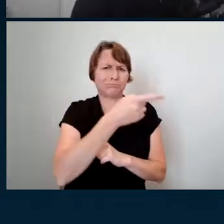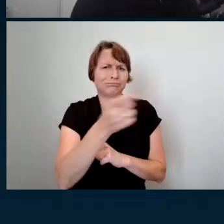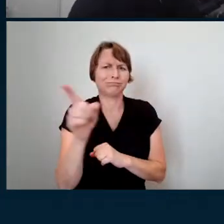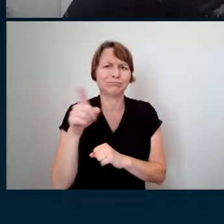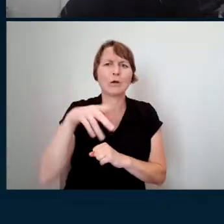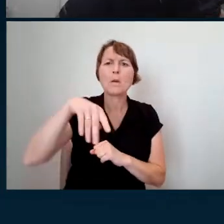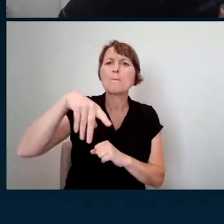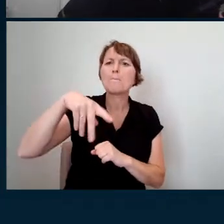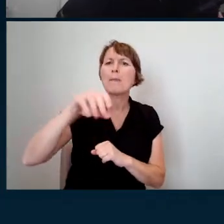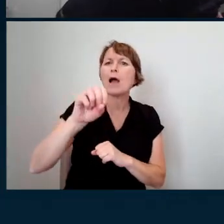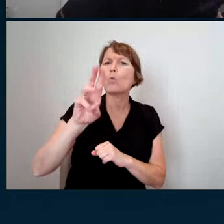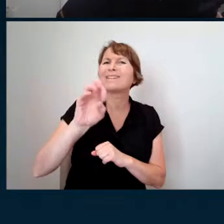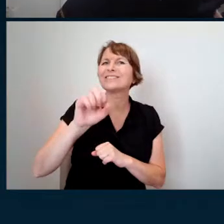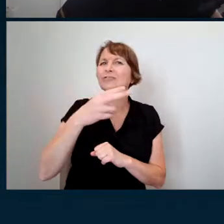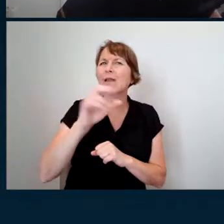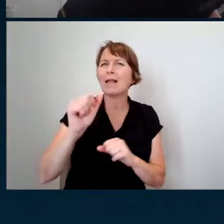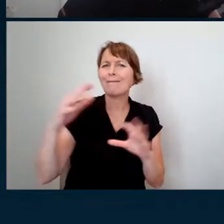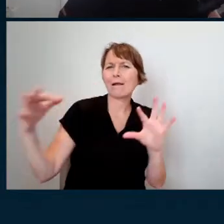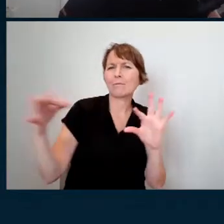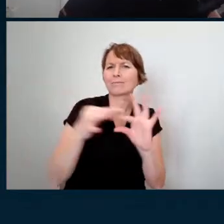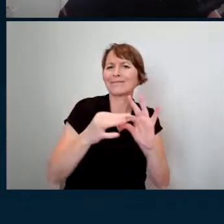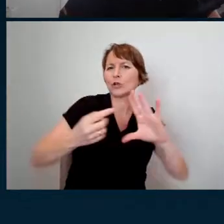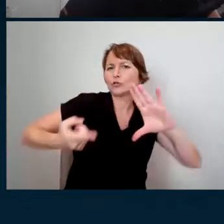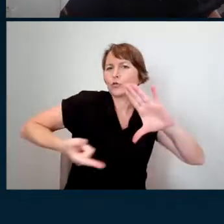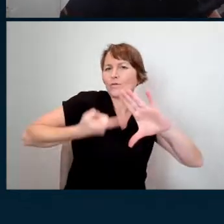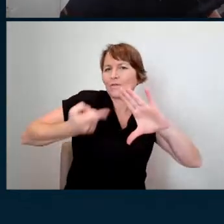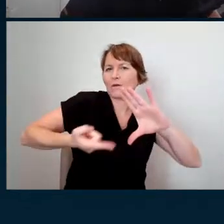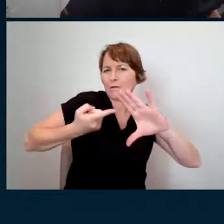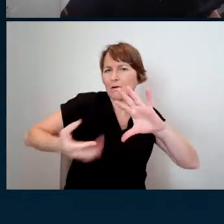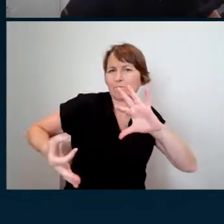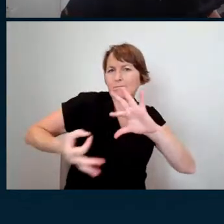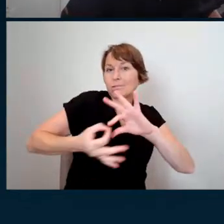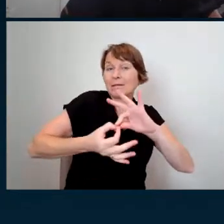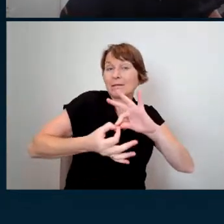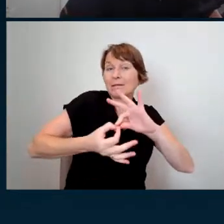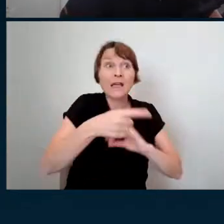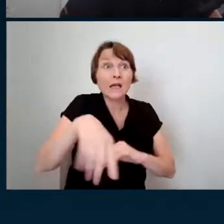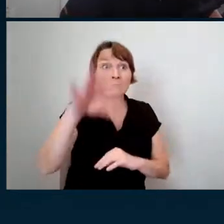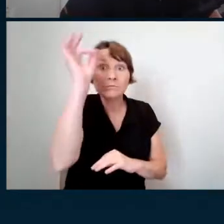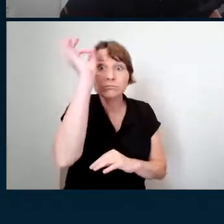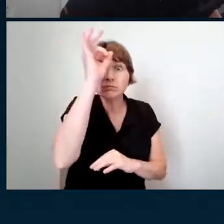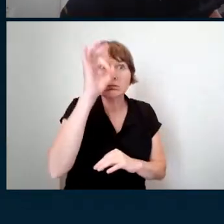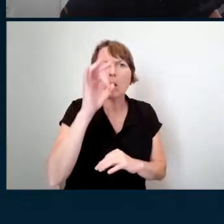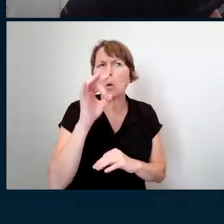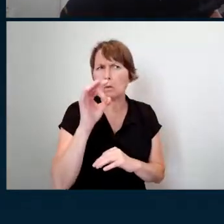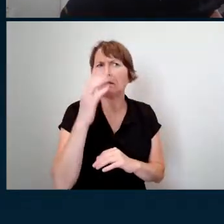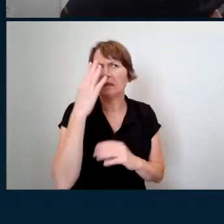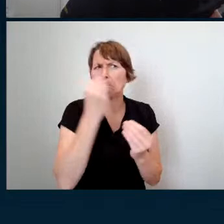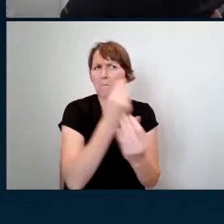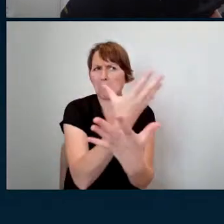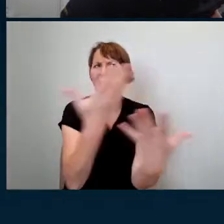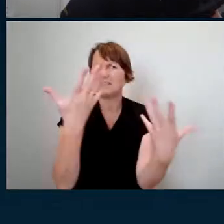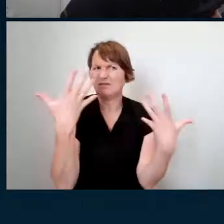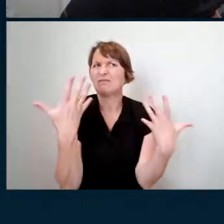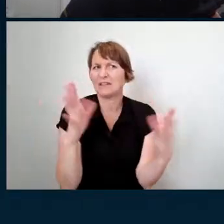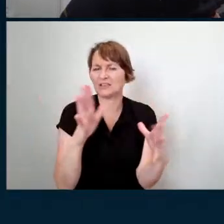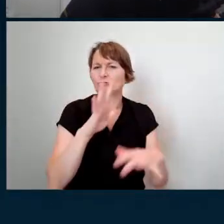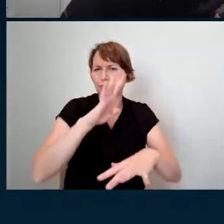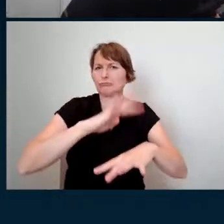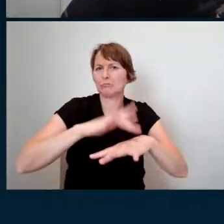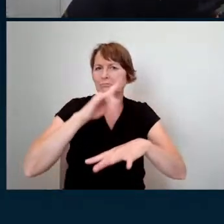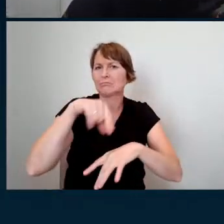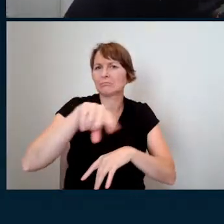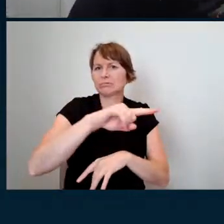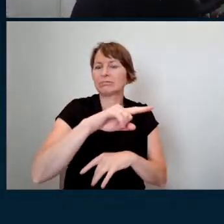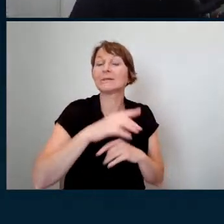and have not worked with PowerShell yet. And the logo you see here is